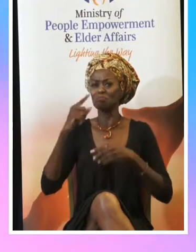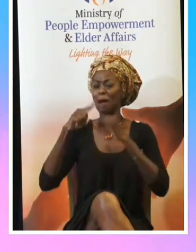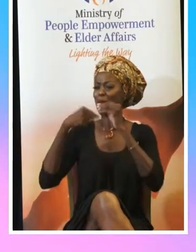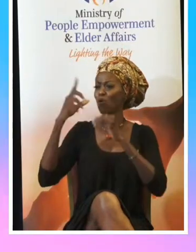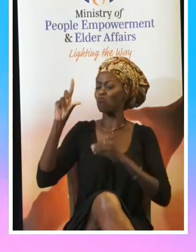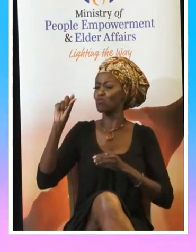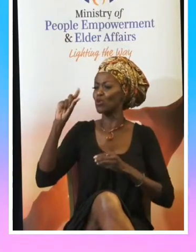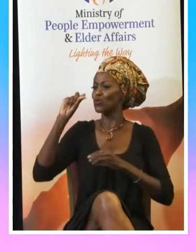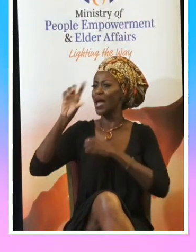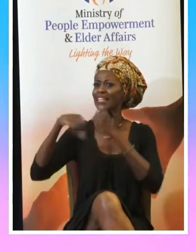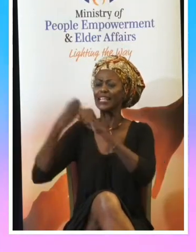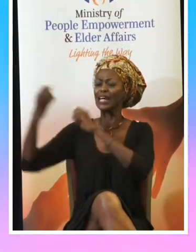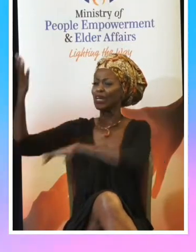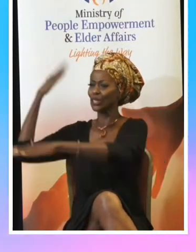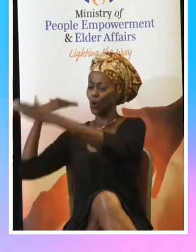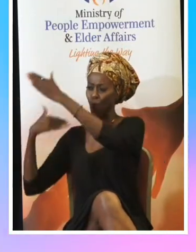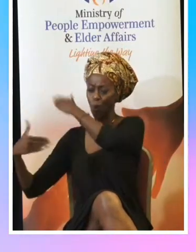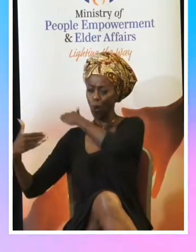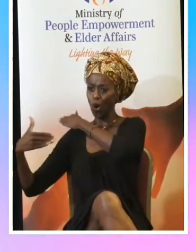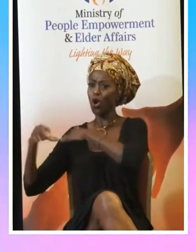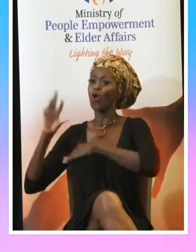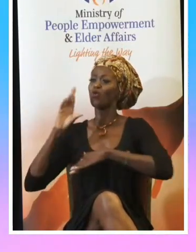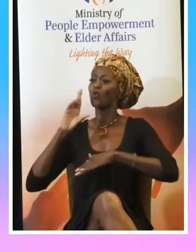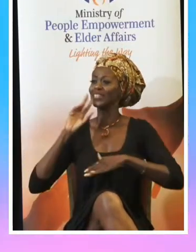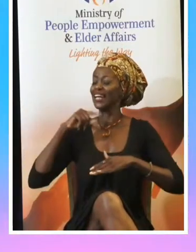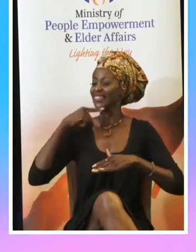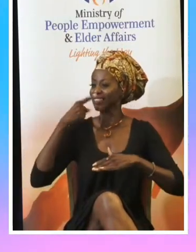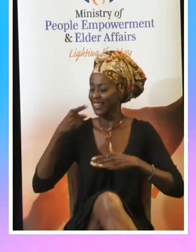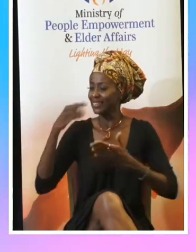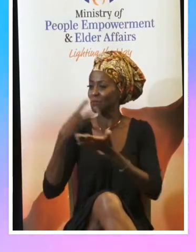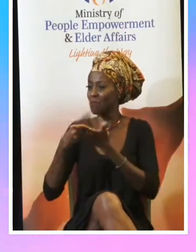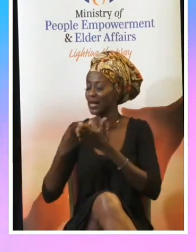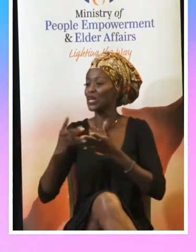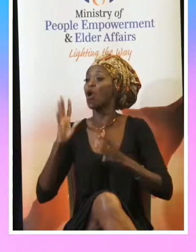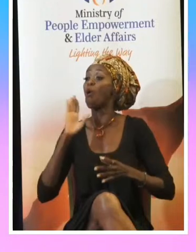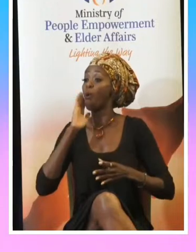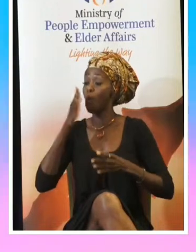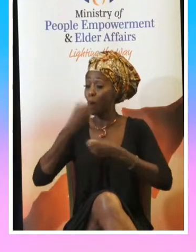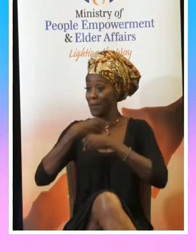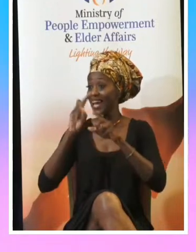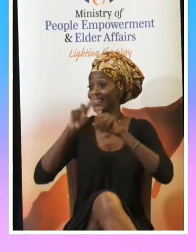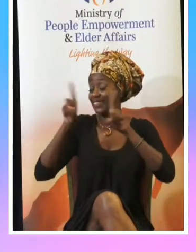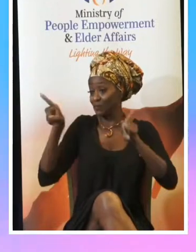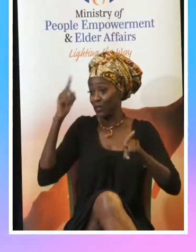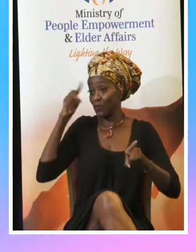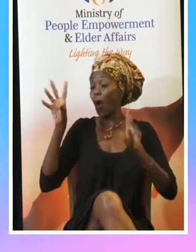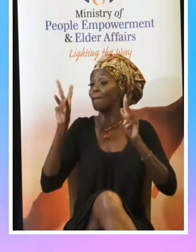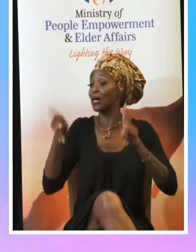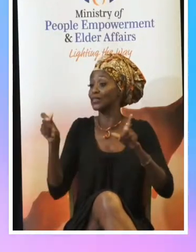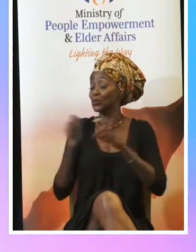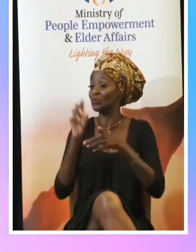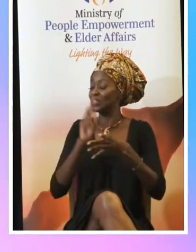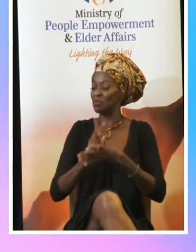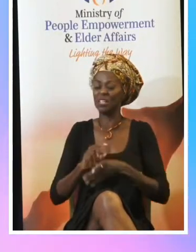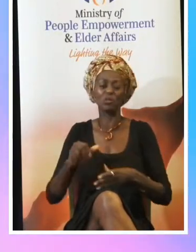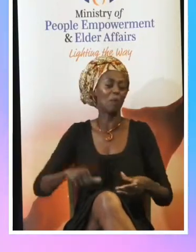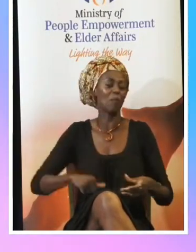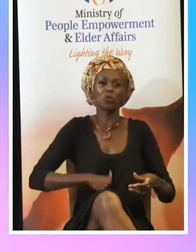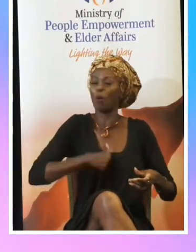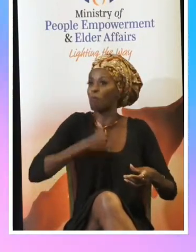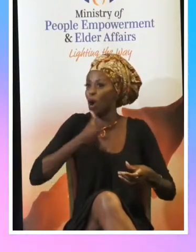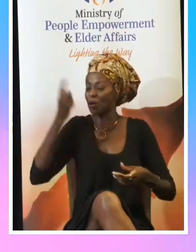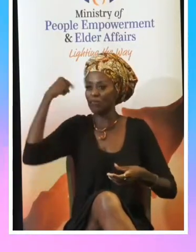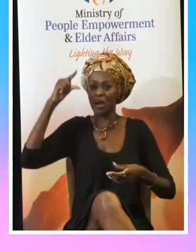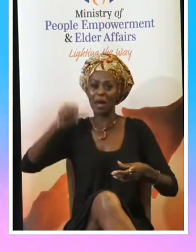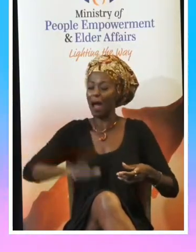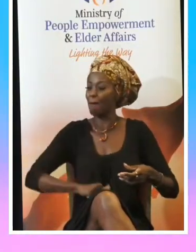make a difference in the lives of persons. I just feel like we're doing a lot of good things. And I'm really proud of the government, but I'm more so proud of the people,